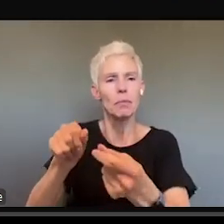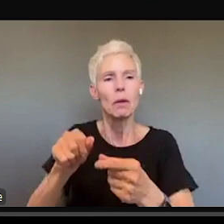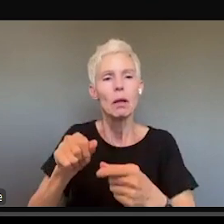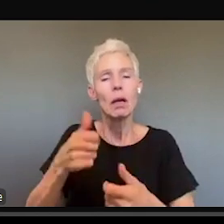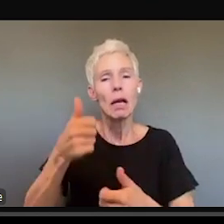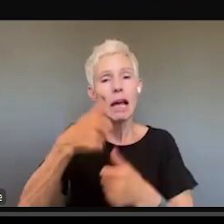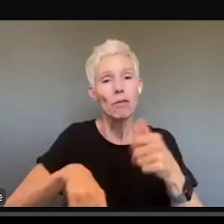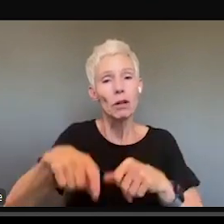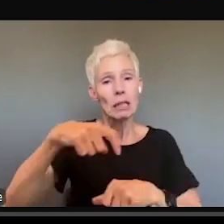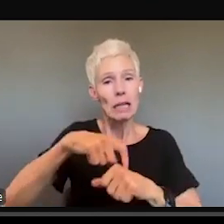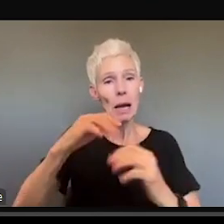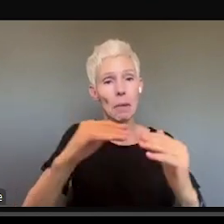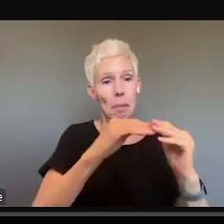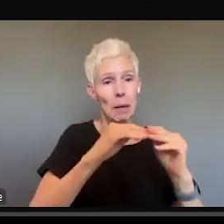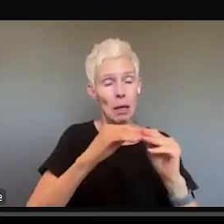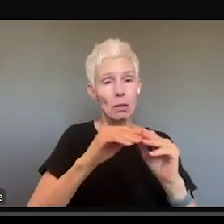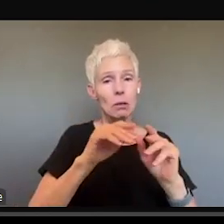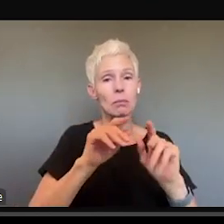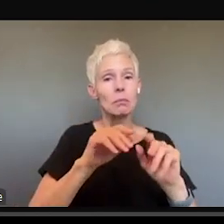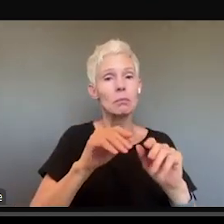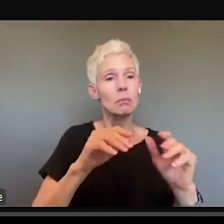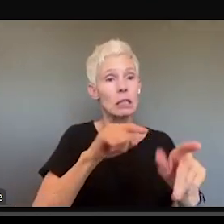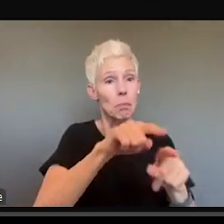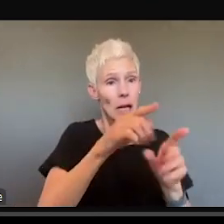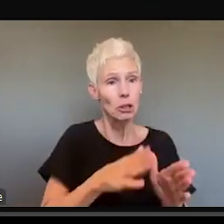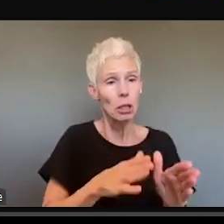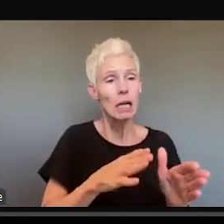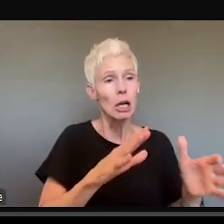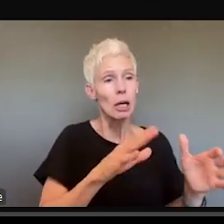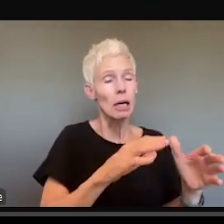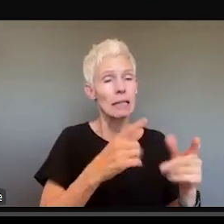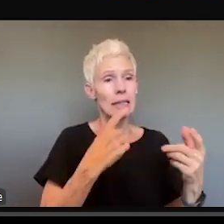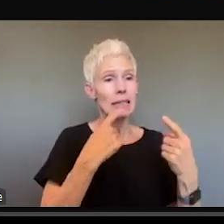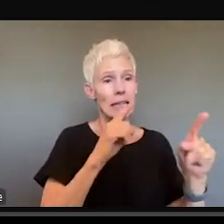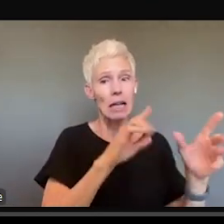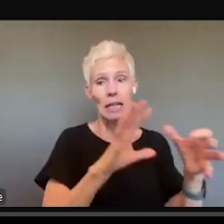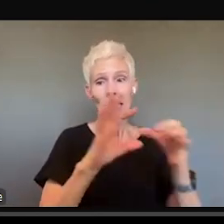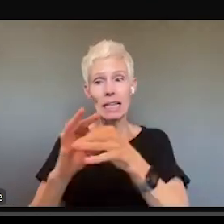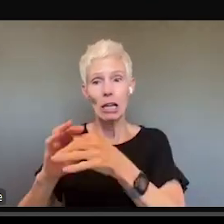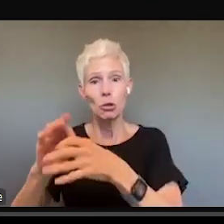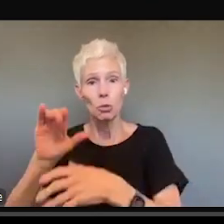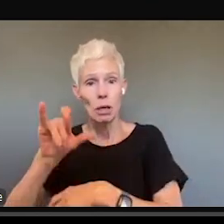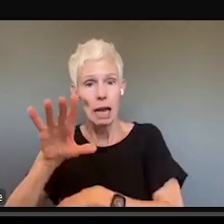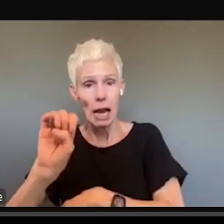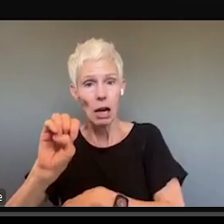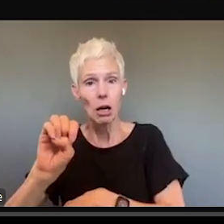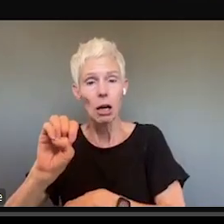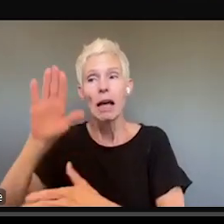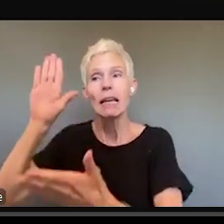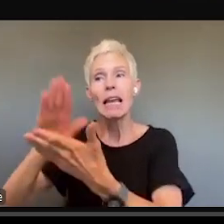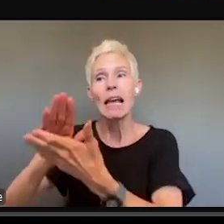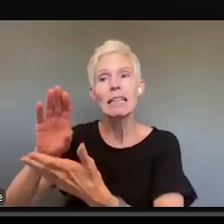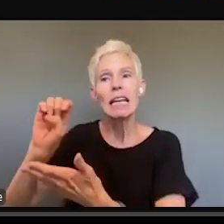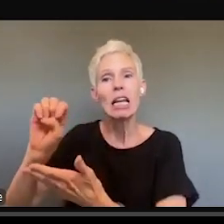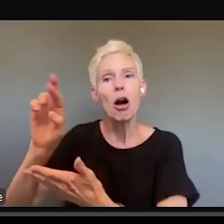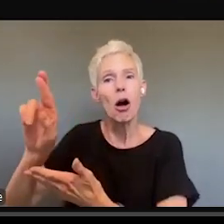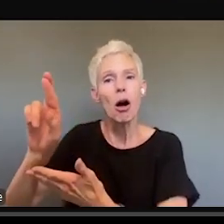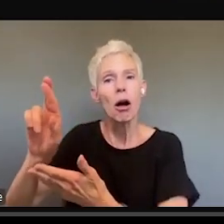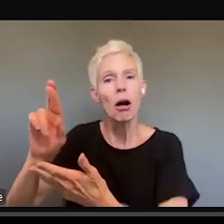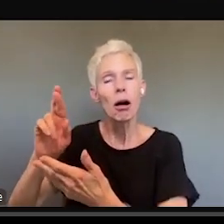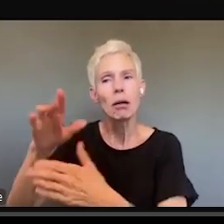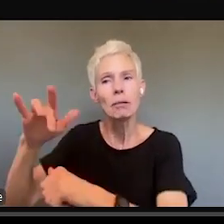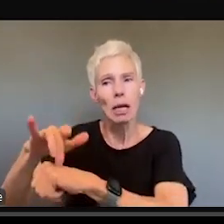peer specialist helps someone successfully connect to care, it means one less emergency room visit, one less repeat 911